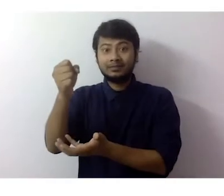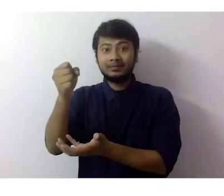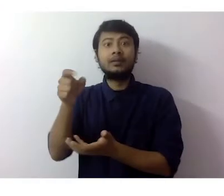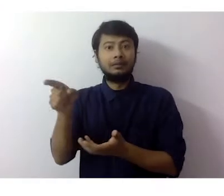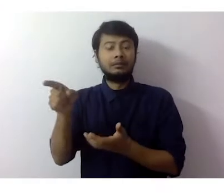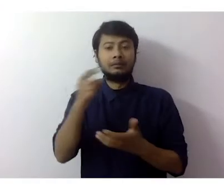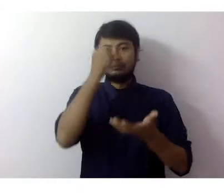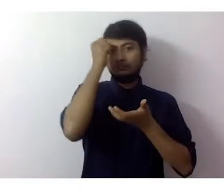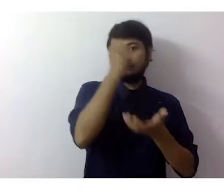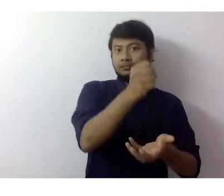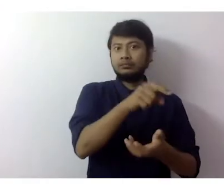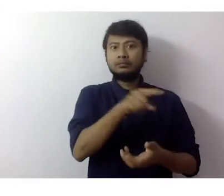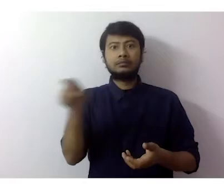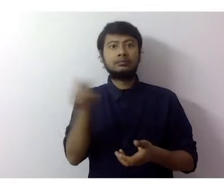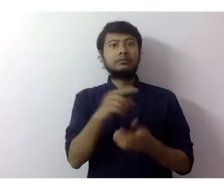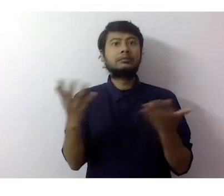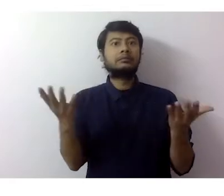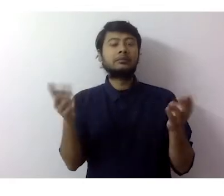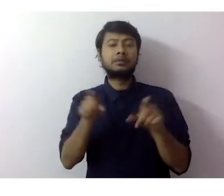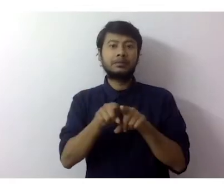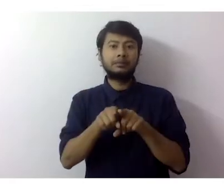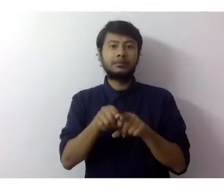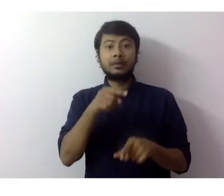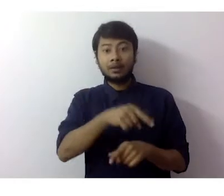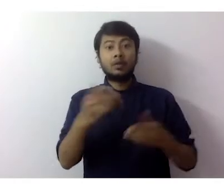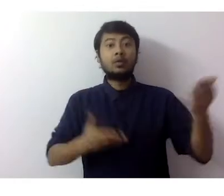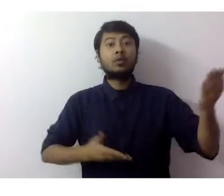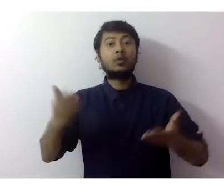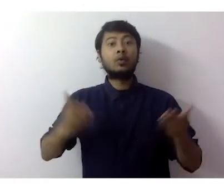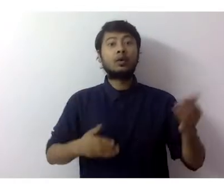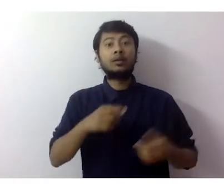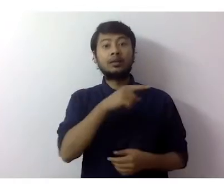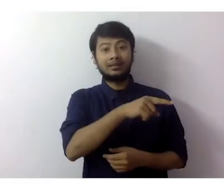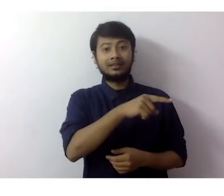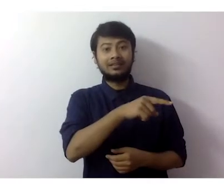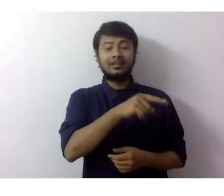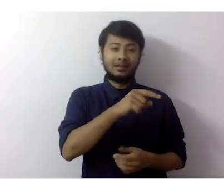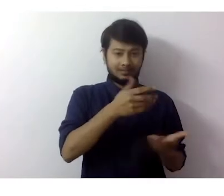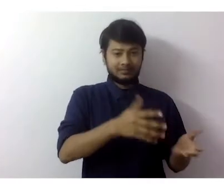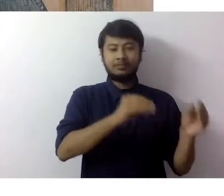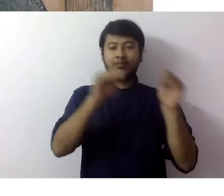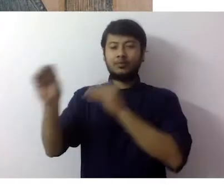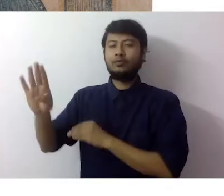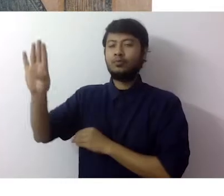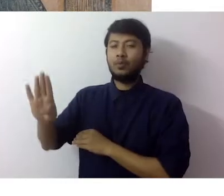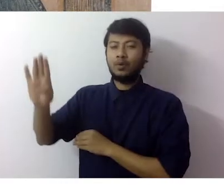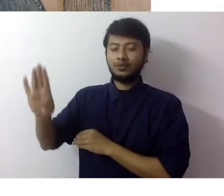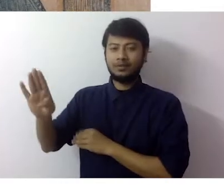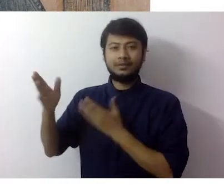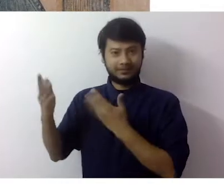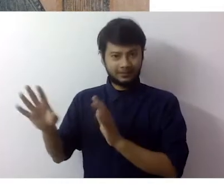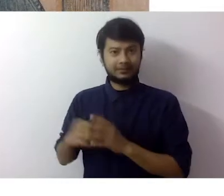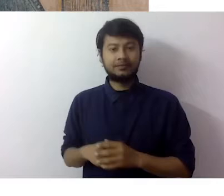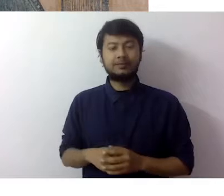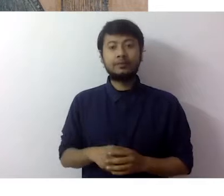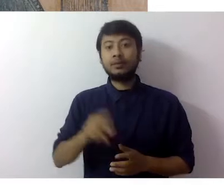printed at a little-known press called the Oriental Art Studio in Kolkata, now stored in the Museum of Fine Arts in Boston, and the other by the